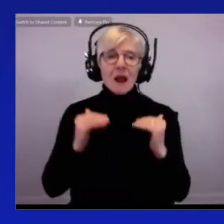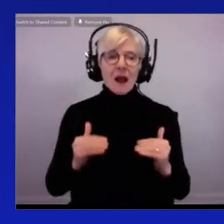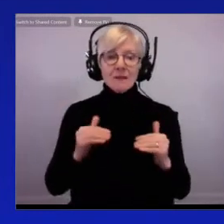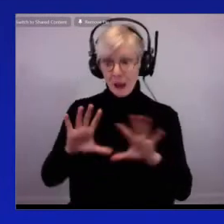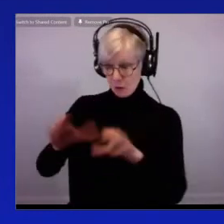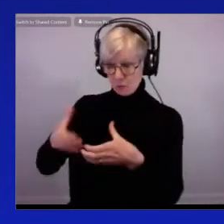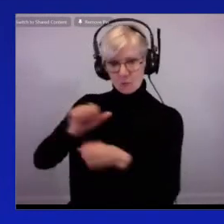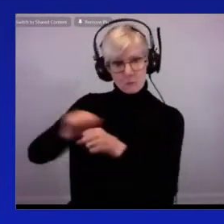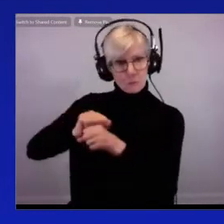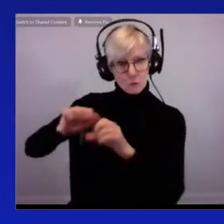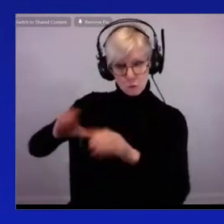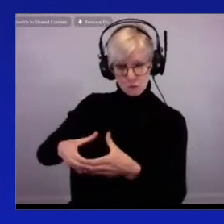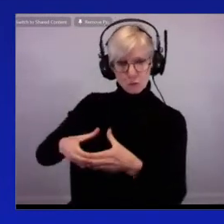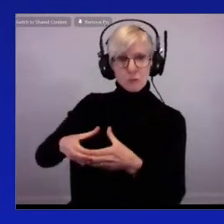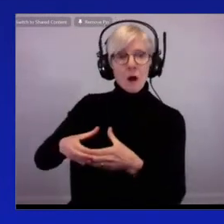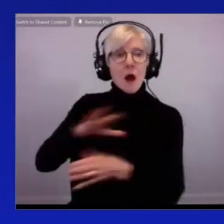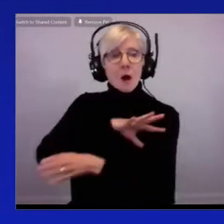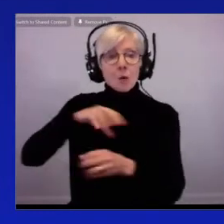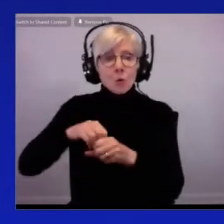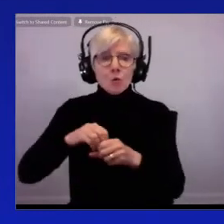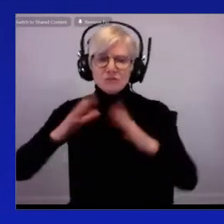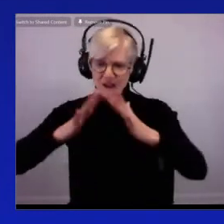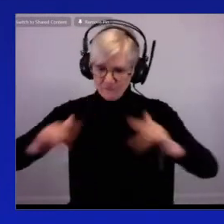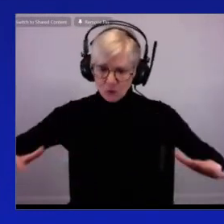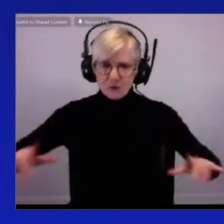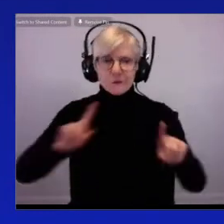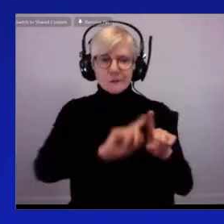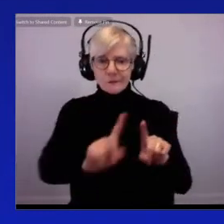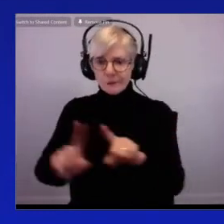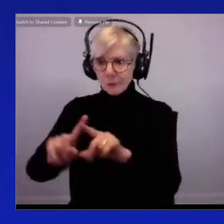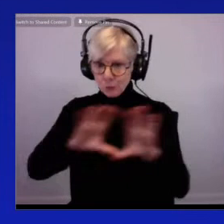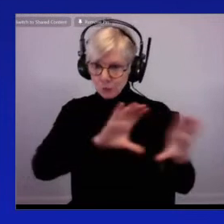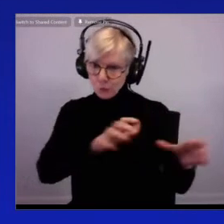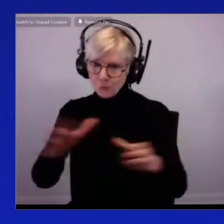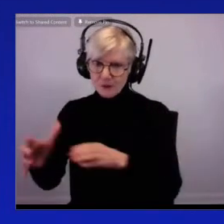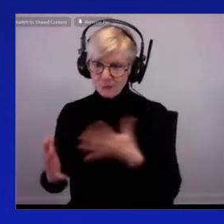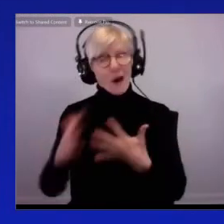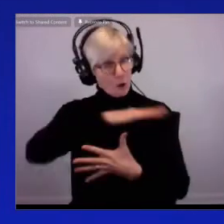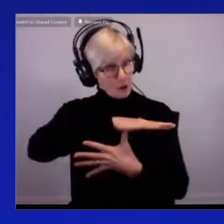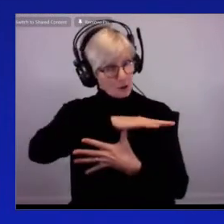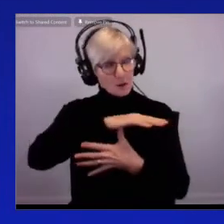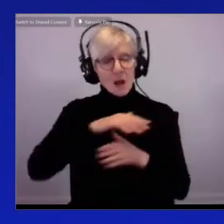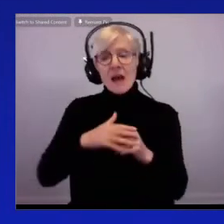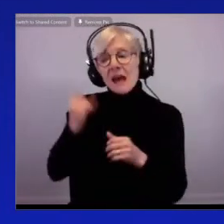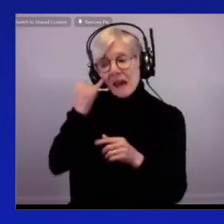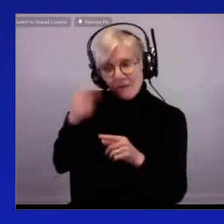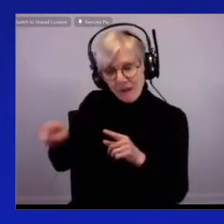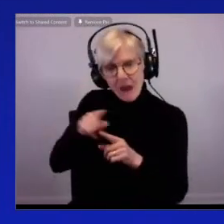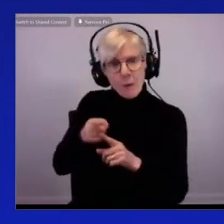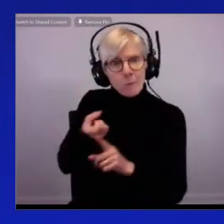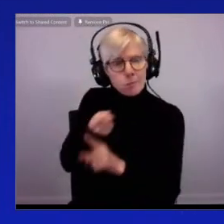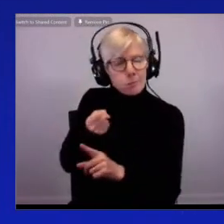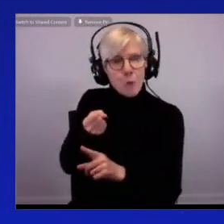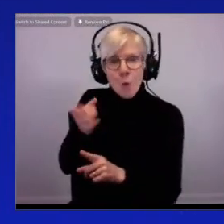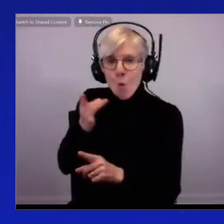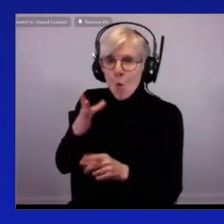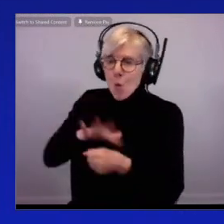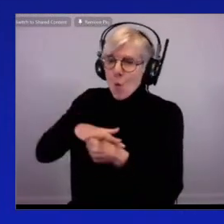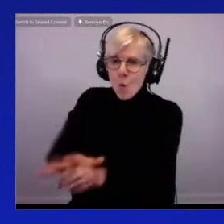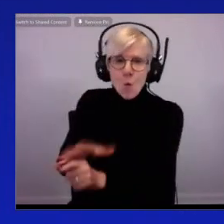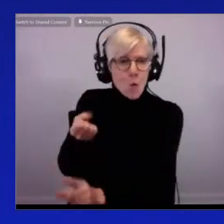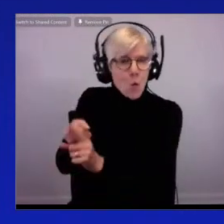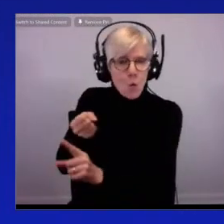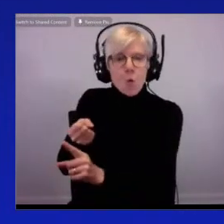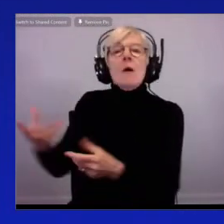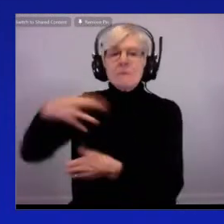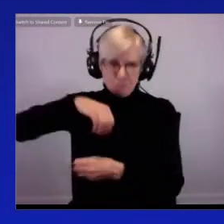is informed by people from diverse priority population groups disproportionately impacted by COVID-19. So